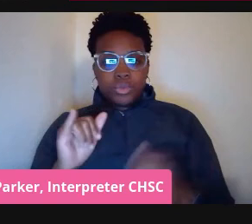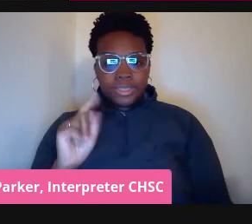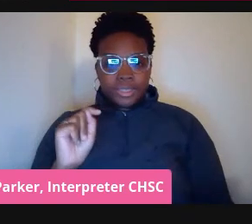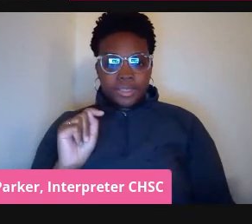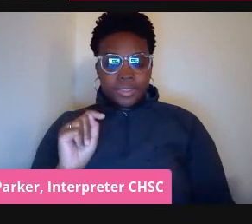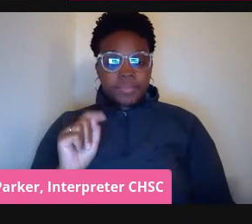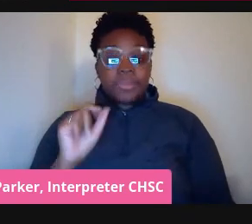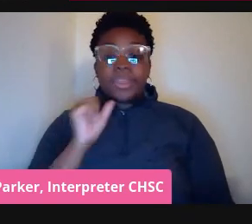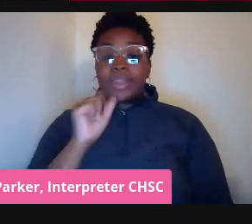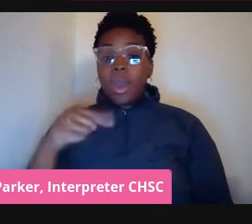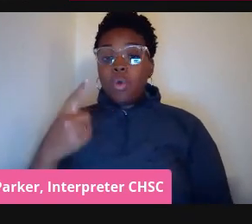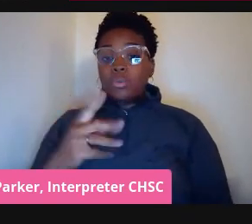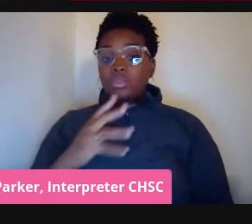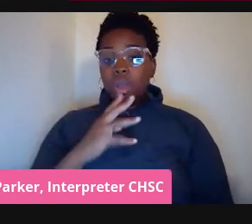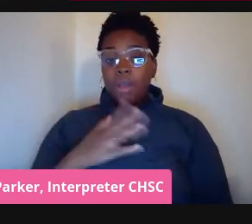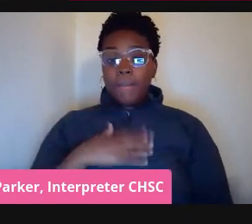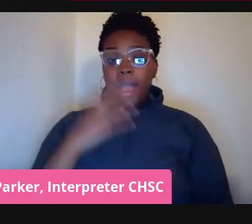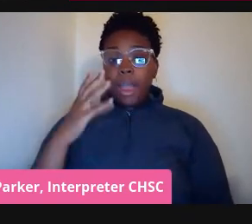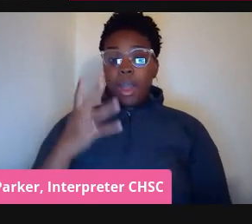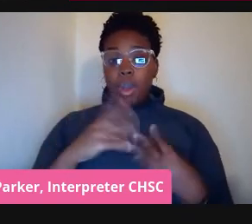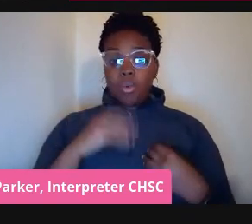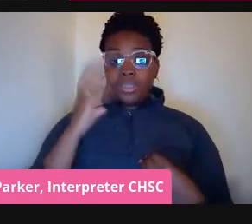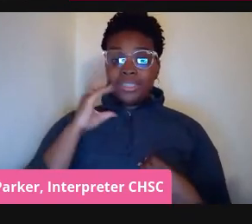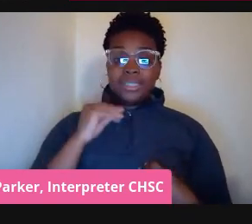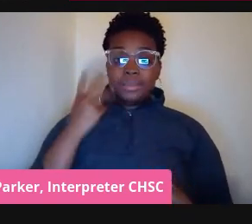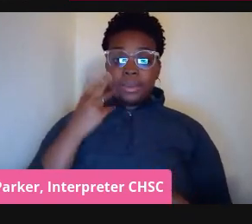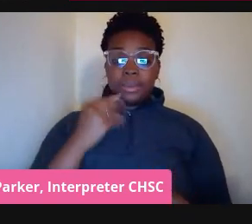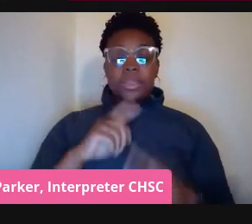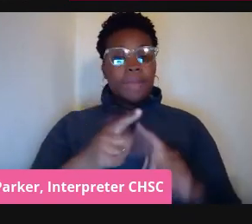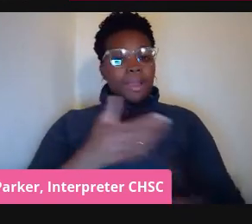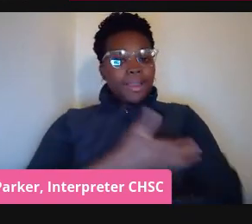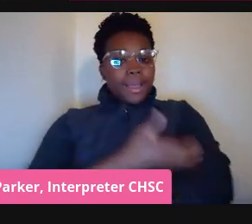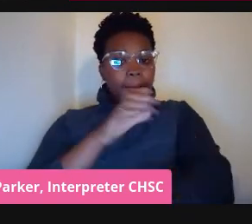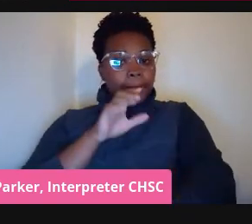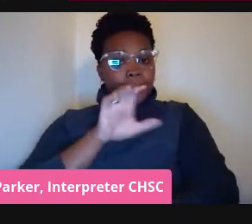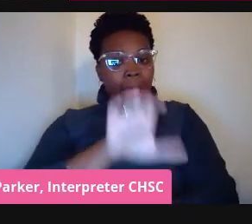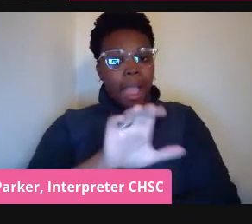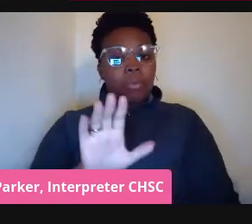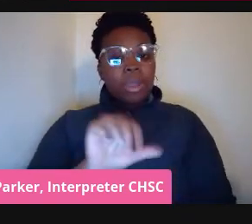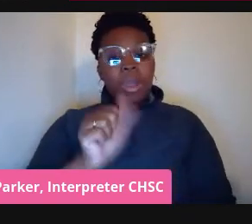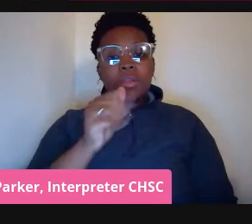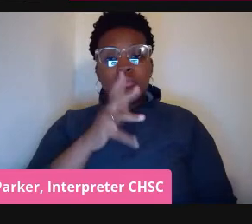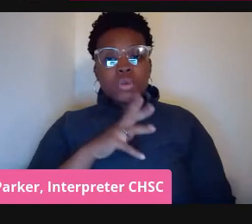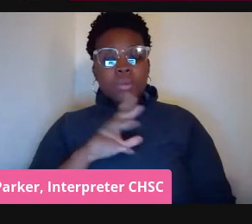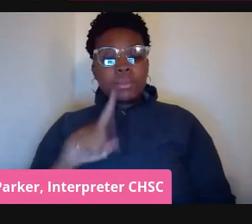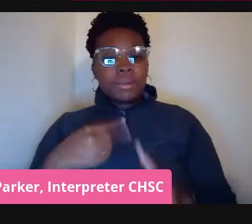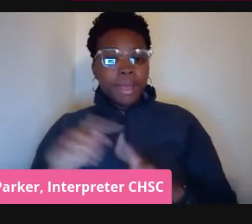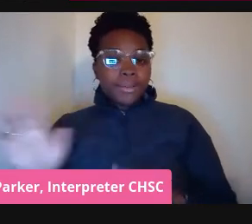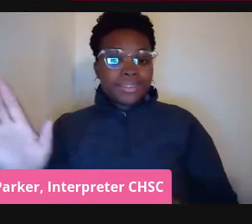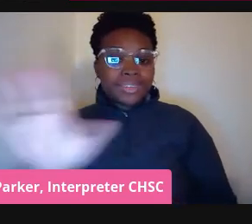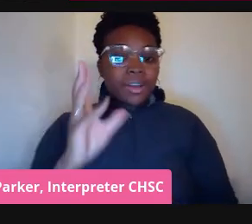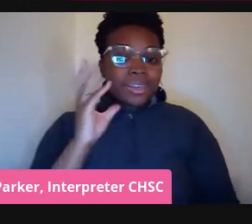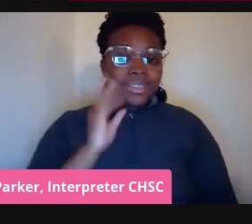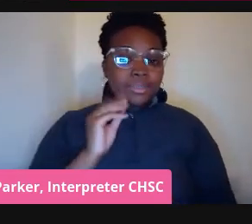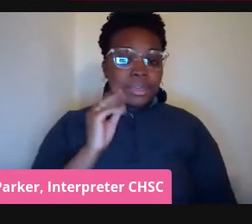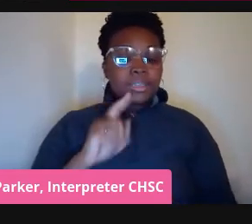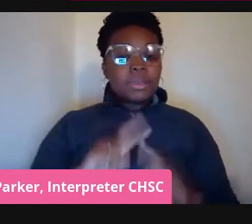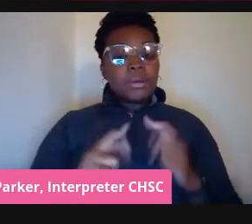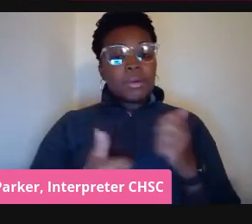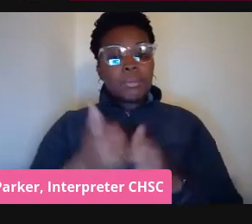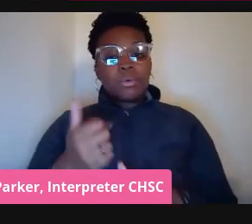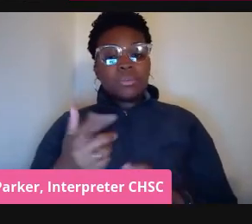own experience, but to also empower other women to talk about their experience themselves, but most importantly, empower